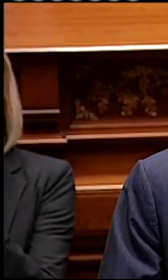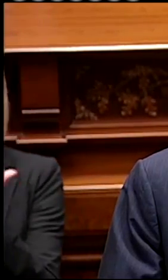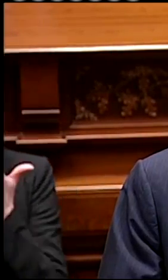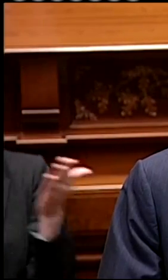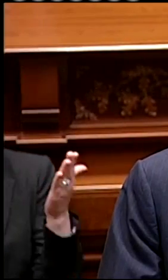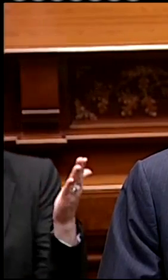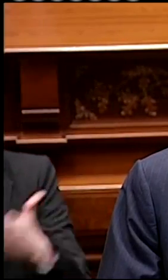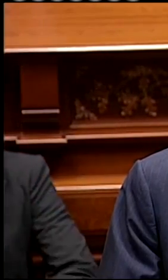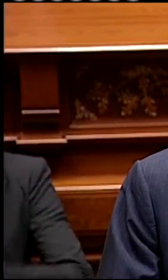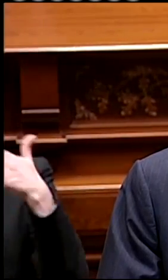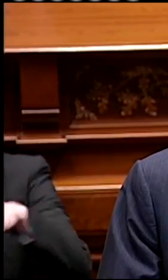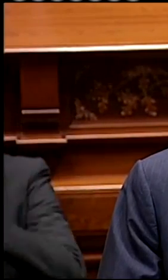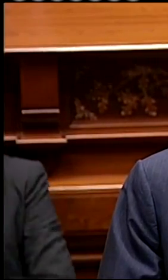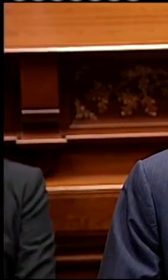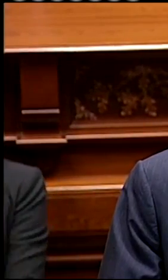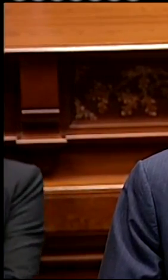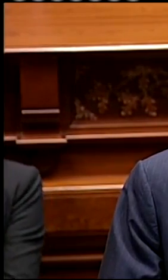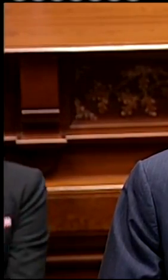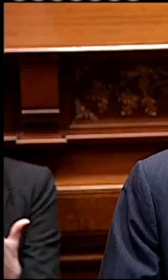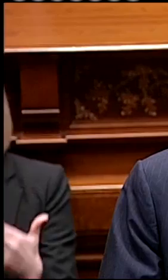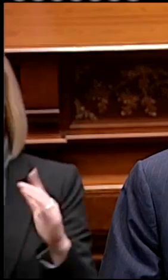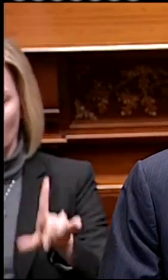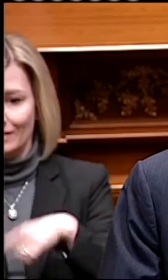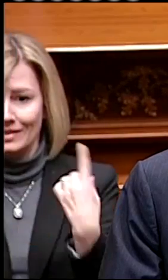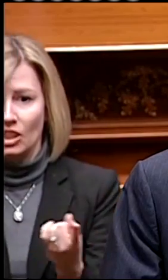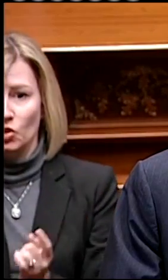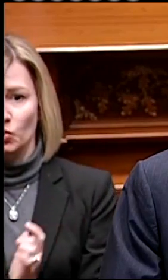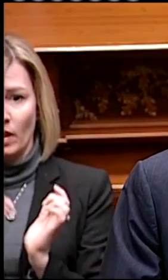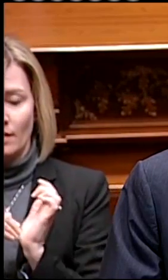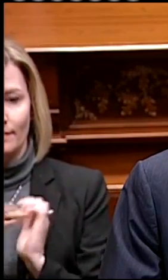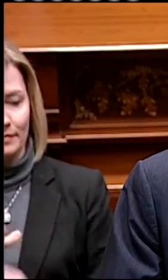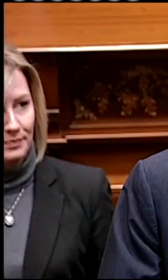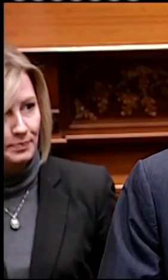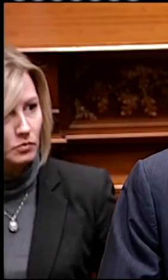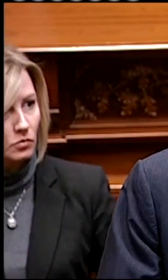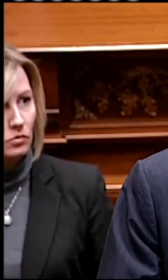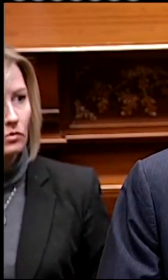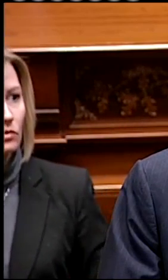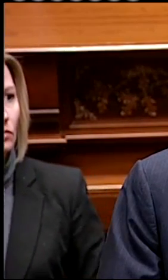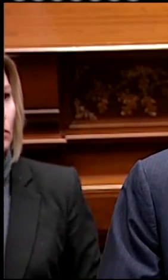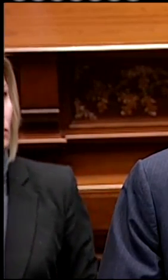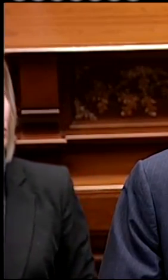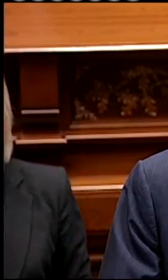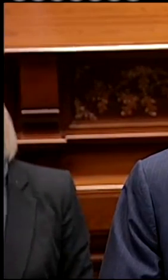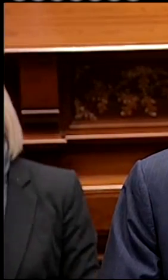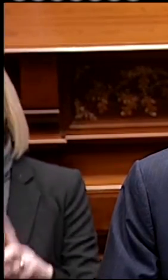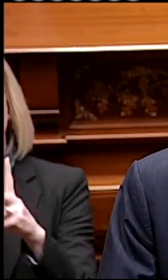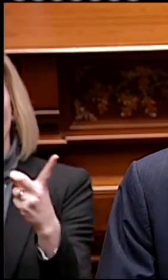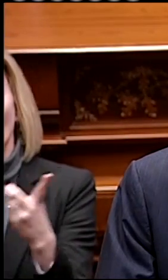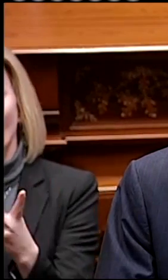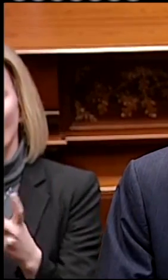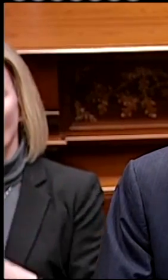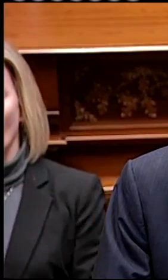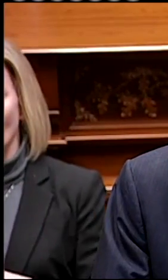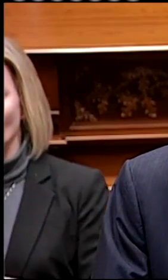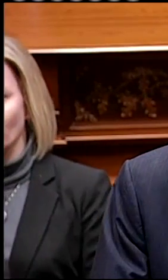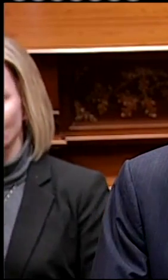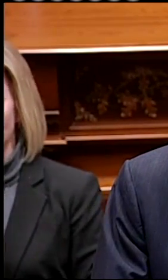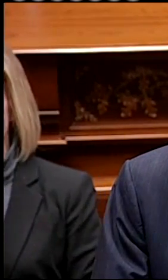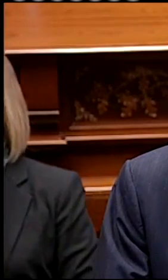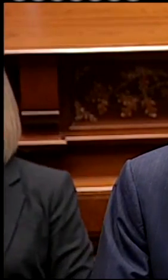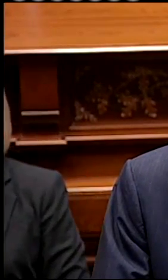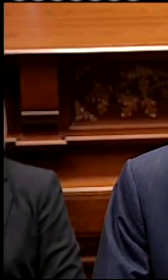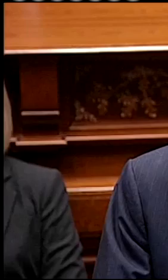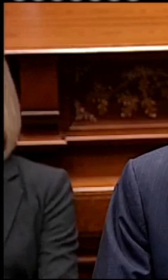over $1 billion since 2005. At the Department of Transportation,